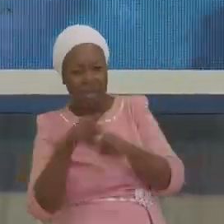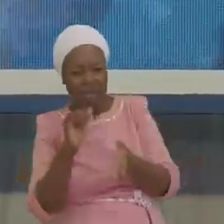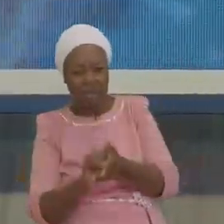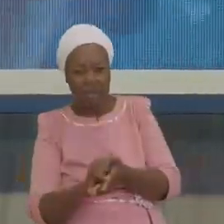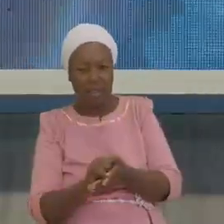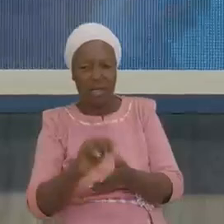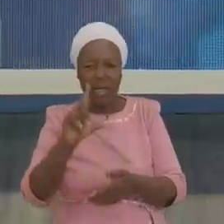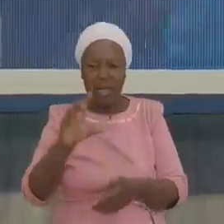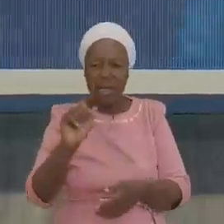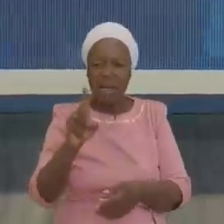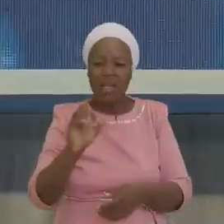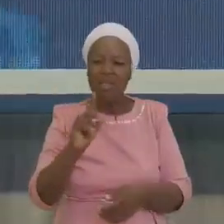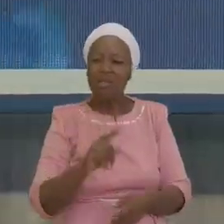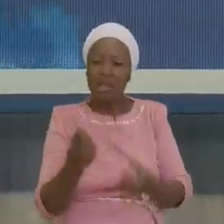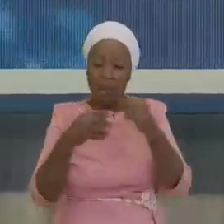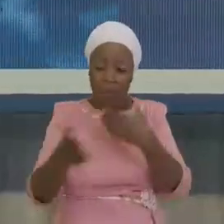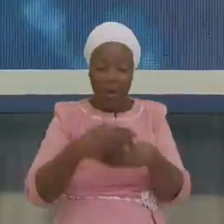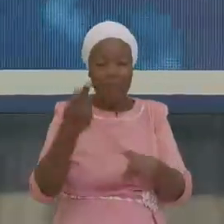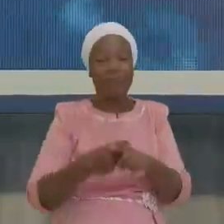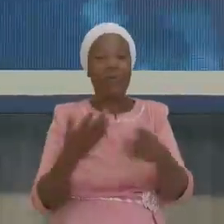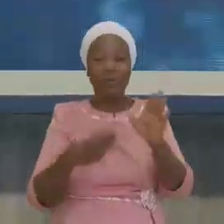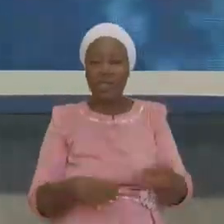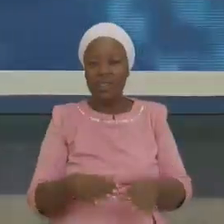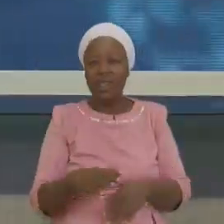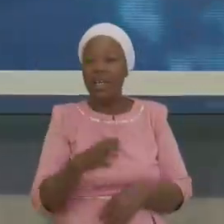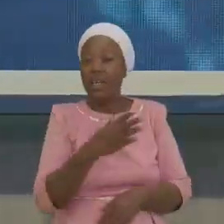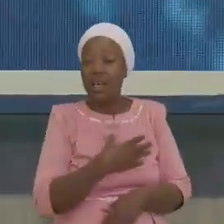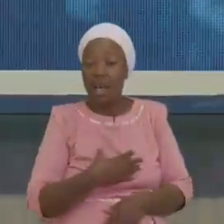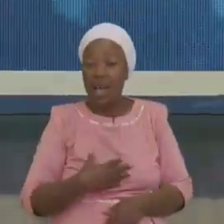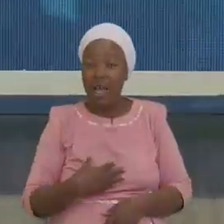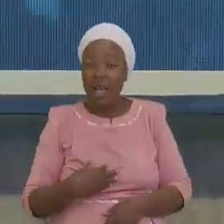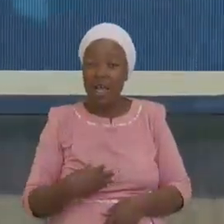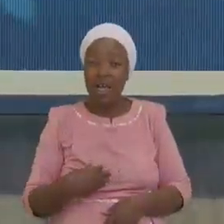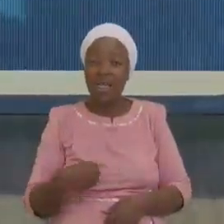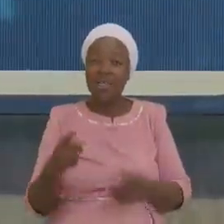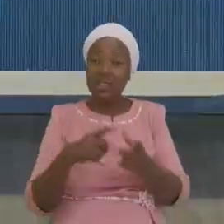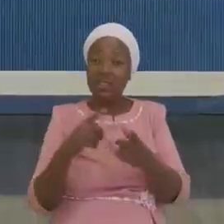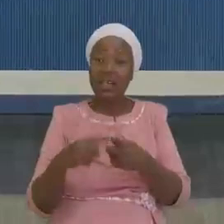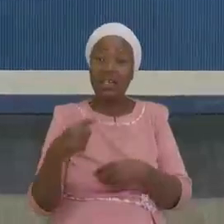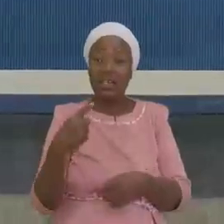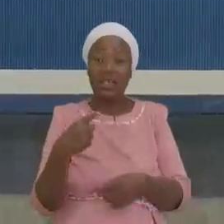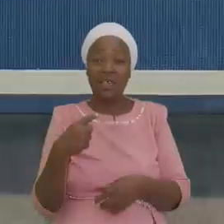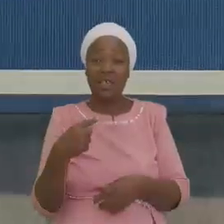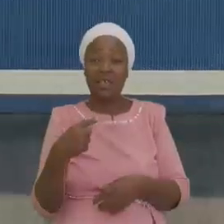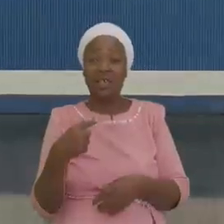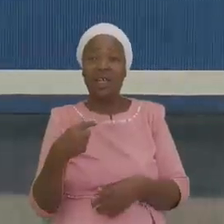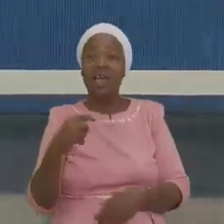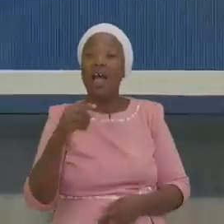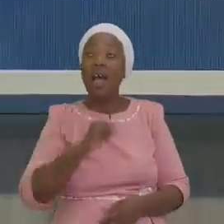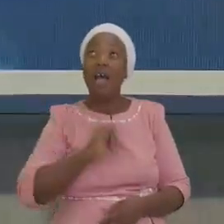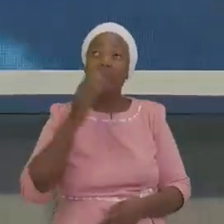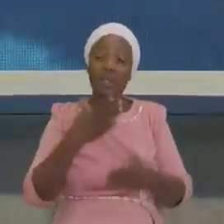Lazarus came back from death. He himself said, I will die for the sins